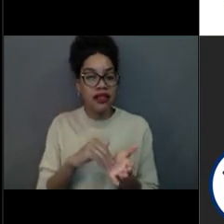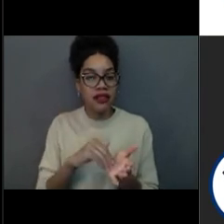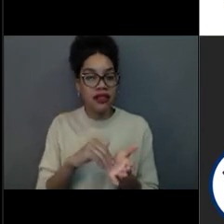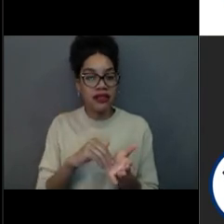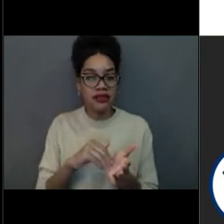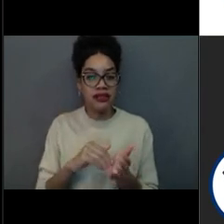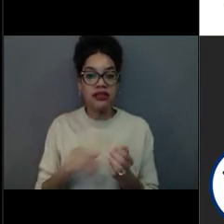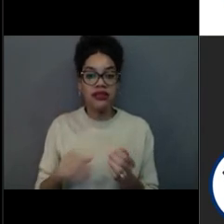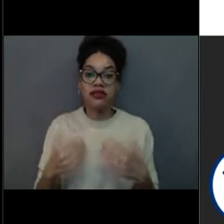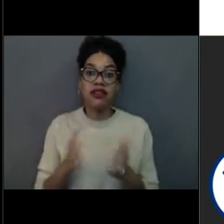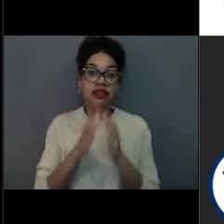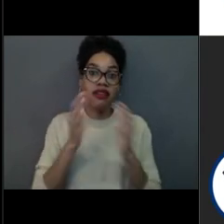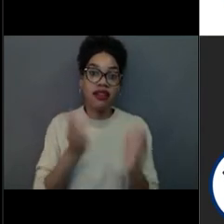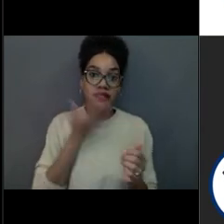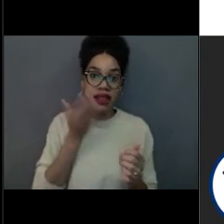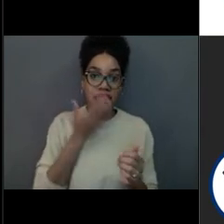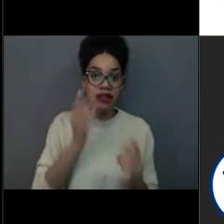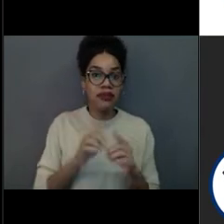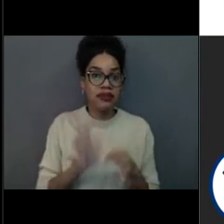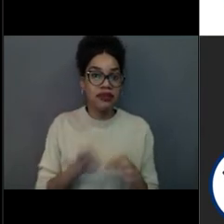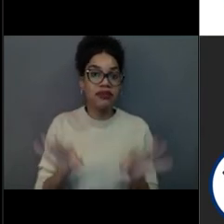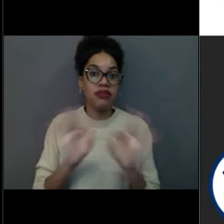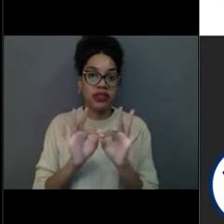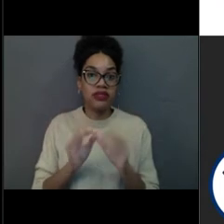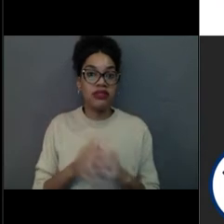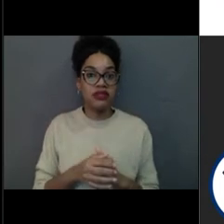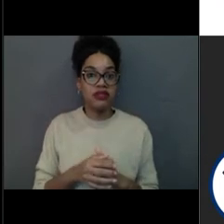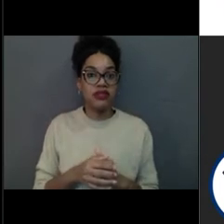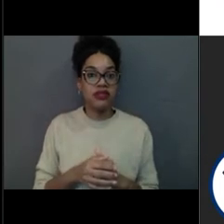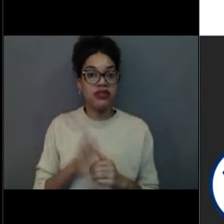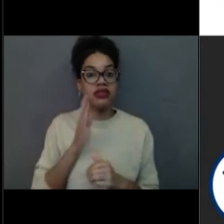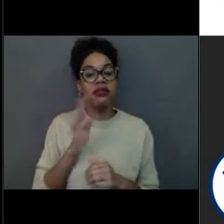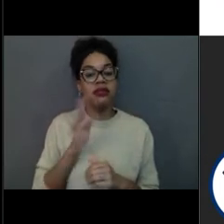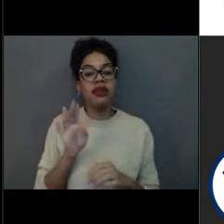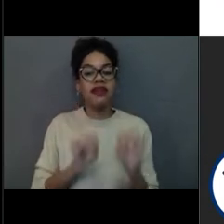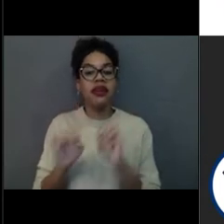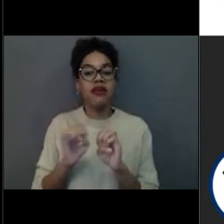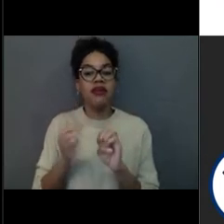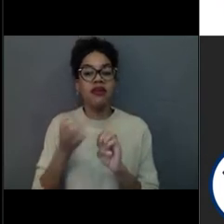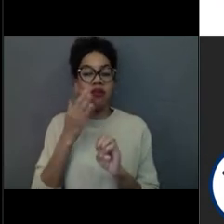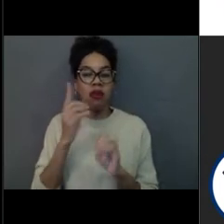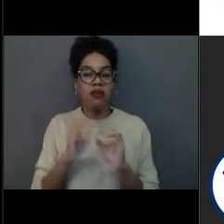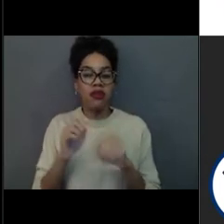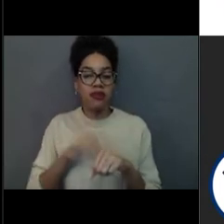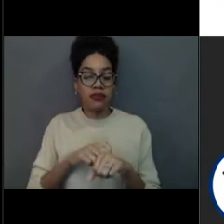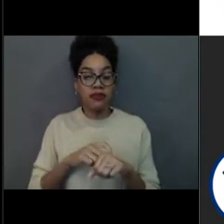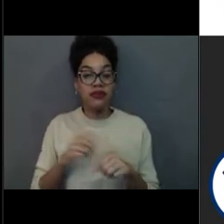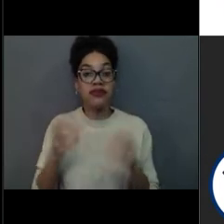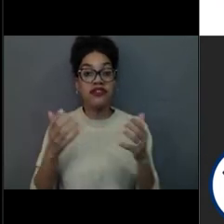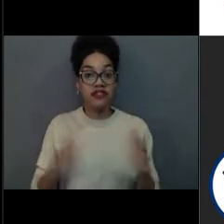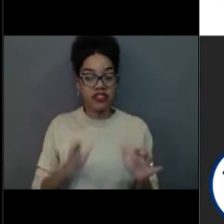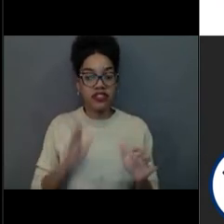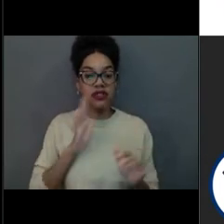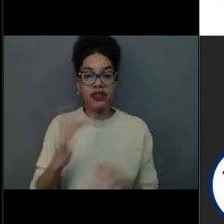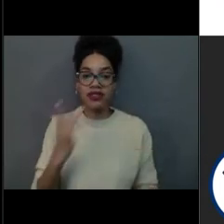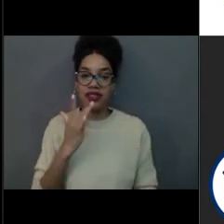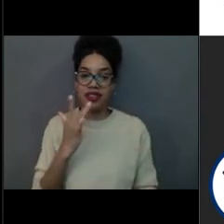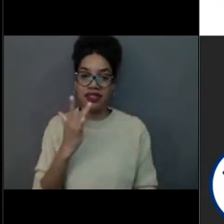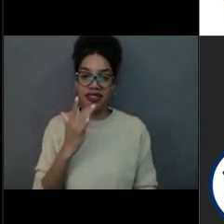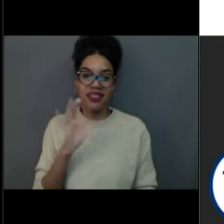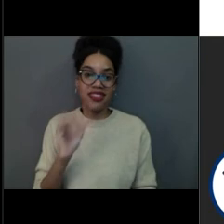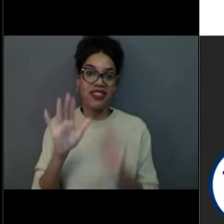it's a lot of smelling, but it's definitely important here. We're going to evaluate odor one more time. Then we also get to taste it. And most of the time, that's a